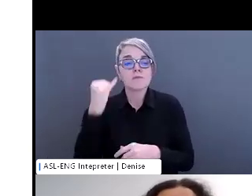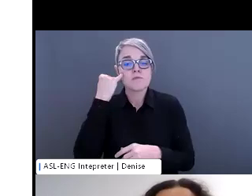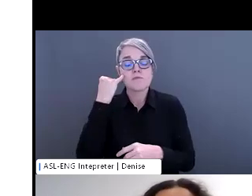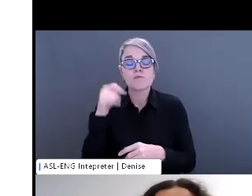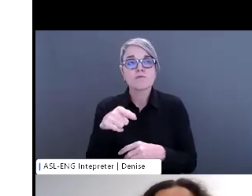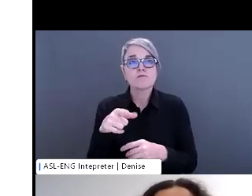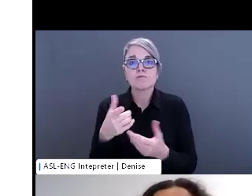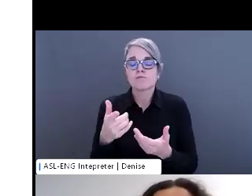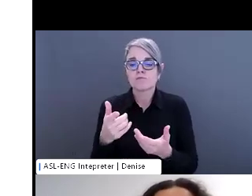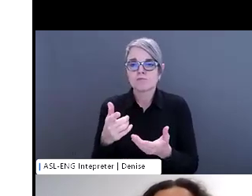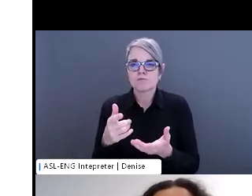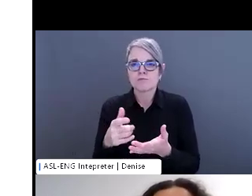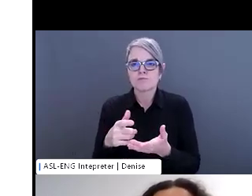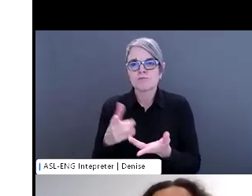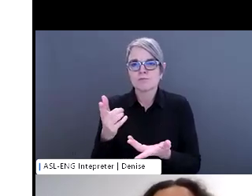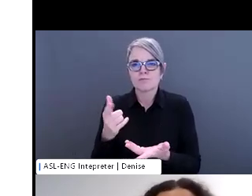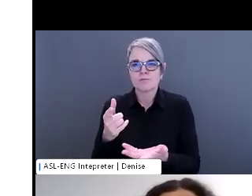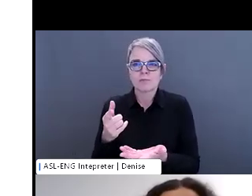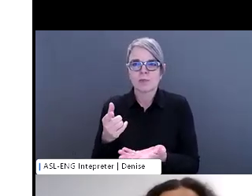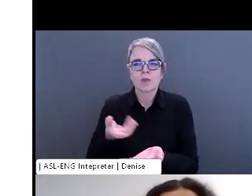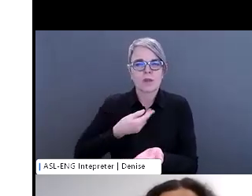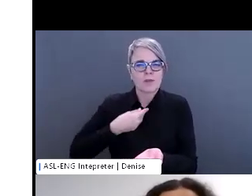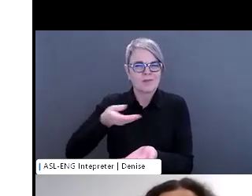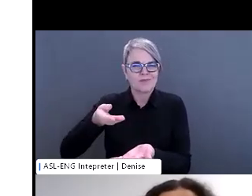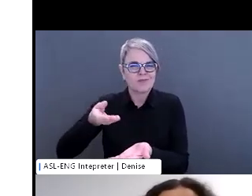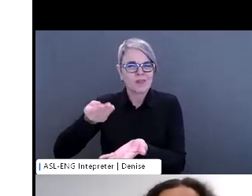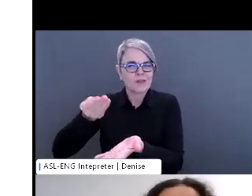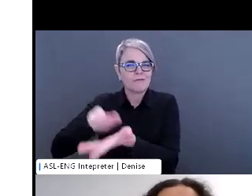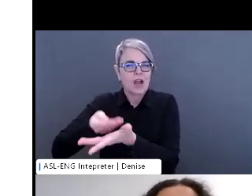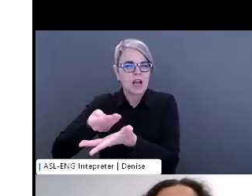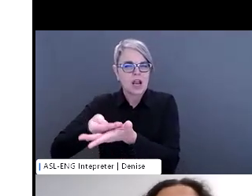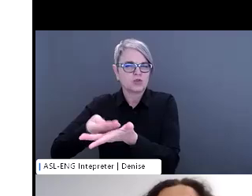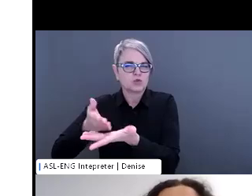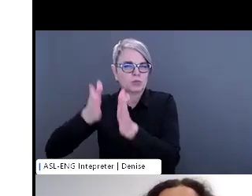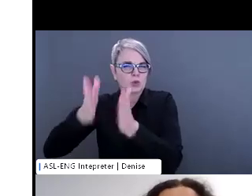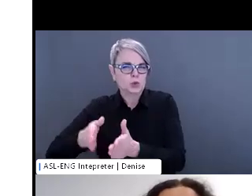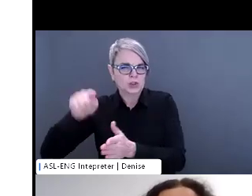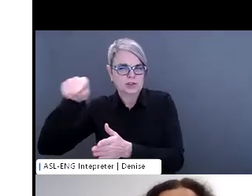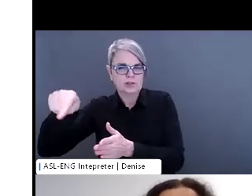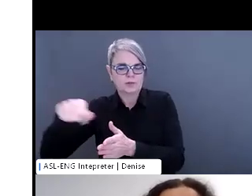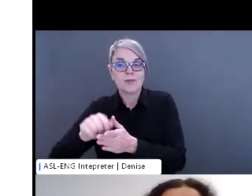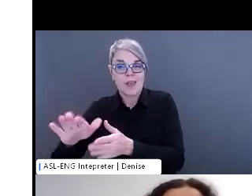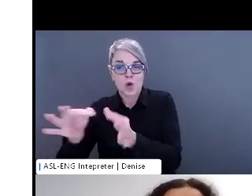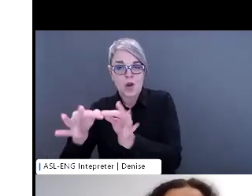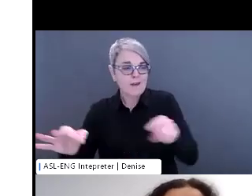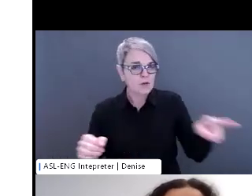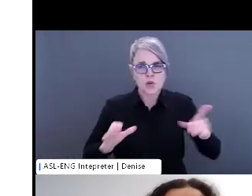like the financial representative is does not speak the customer's language, we can call a